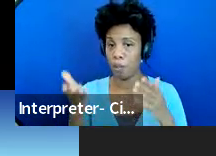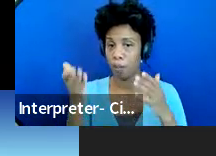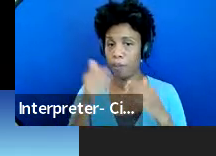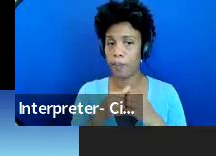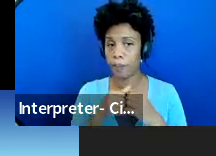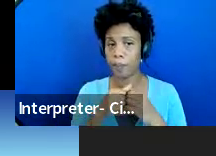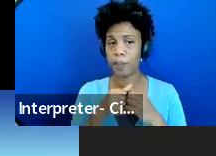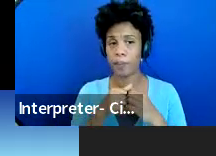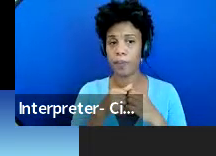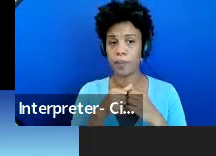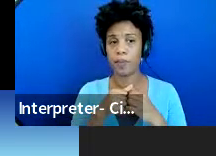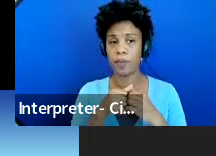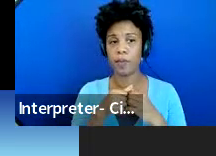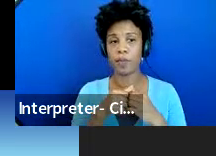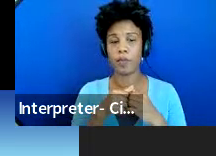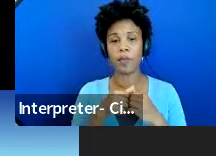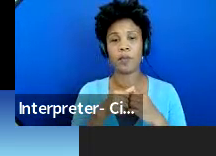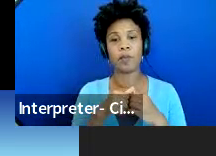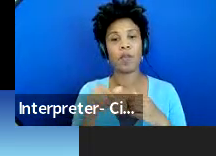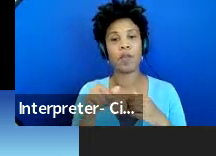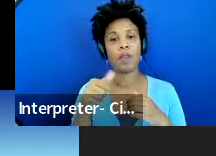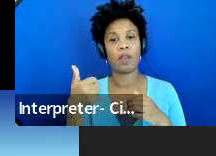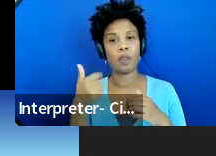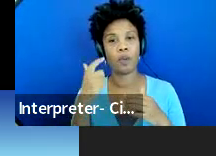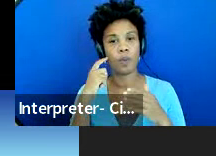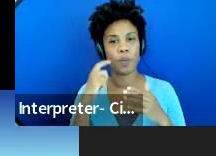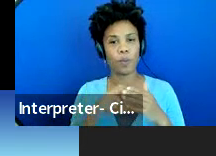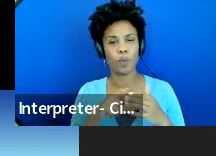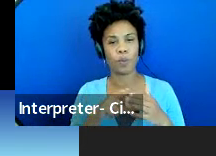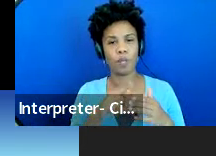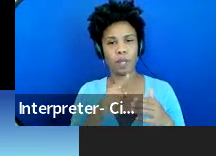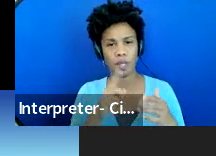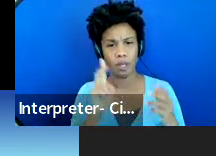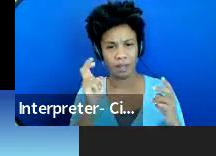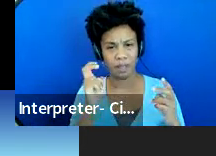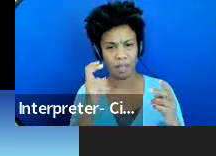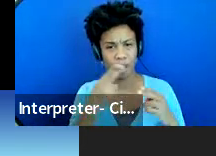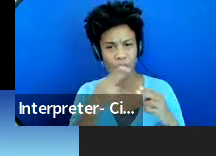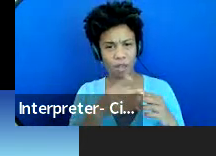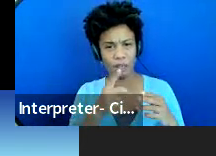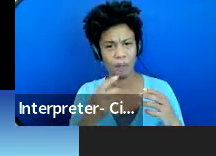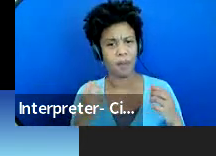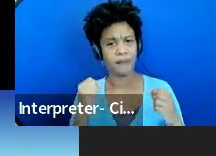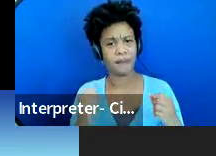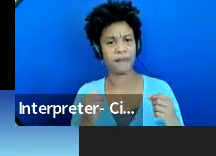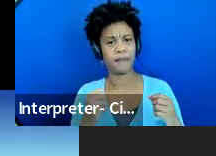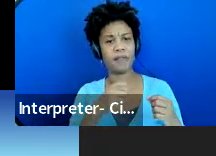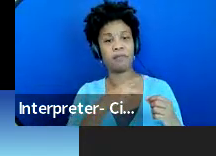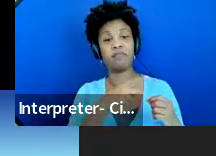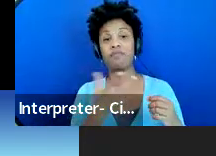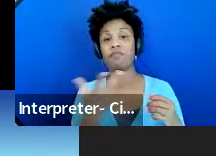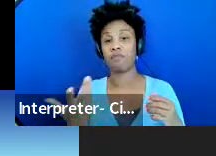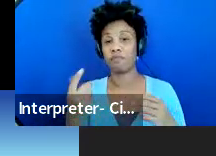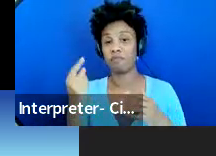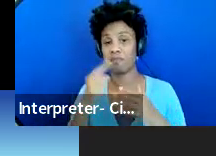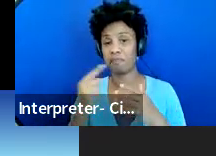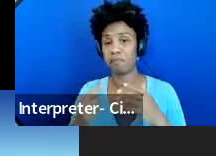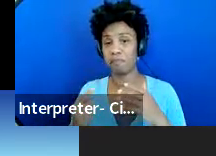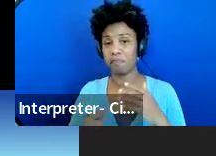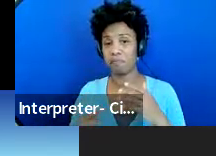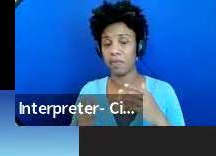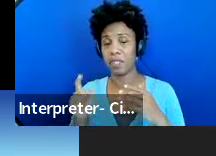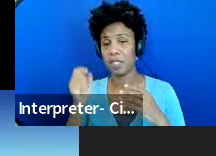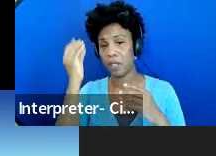as stated before, that can affect persons with disabilities and limit their access in terms of health, is very